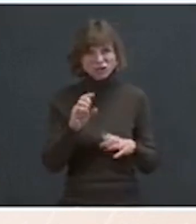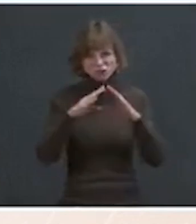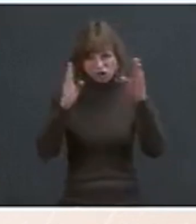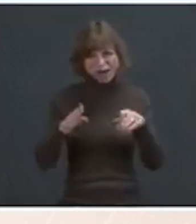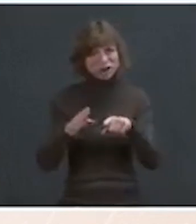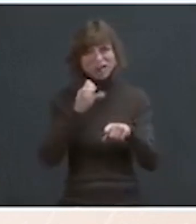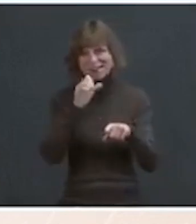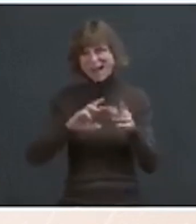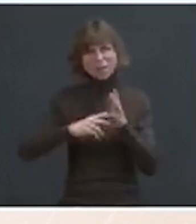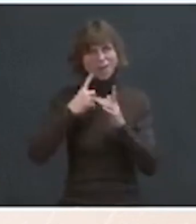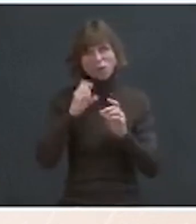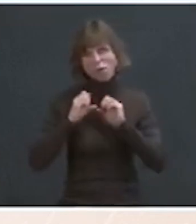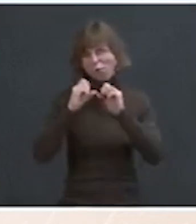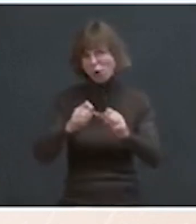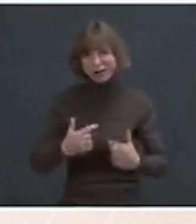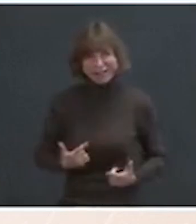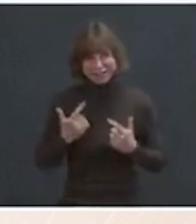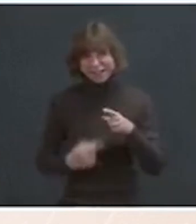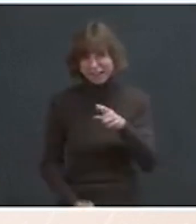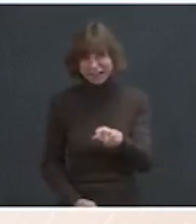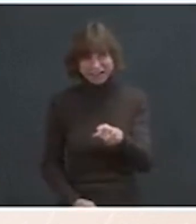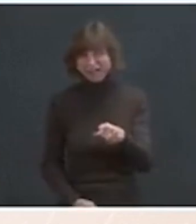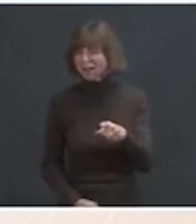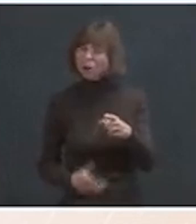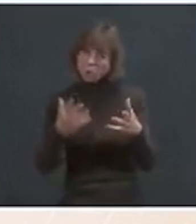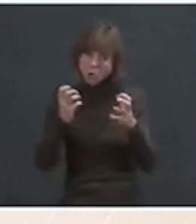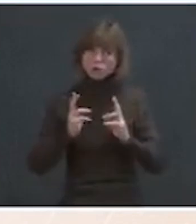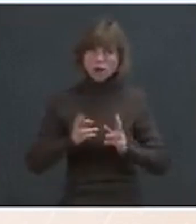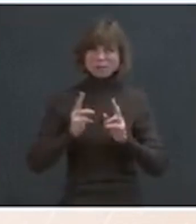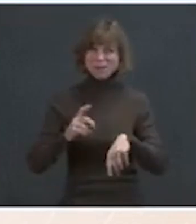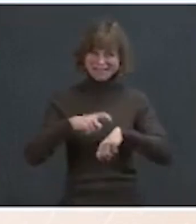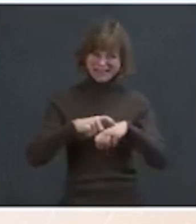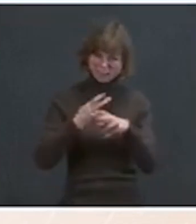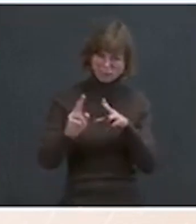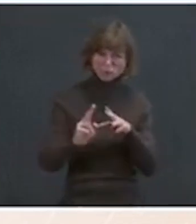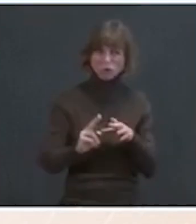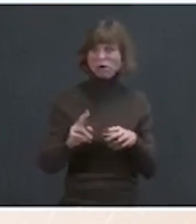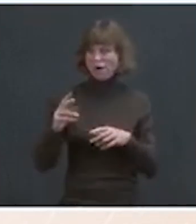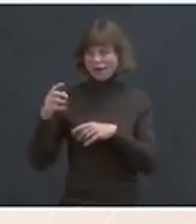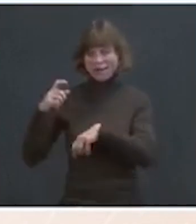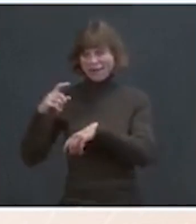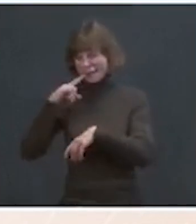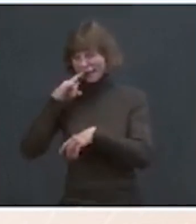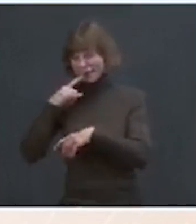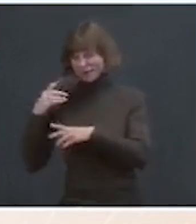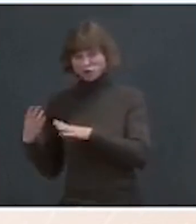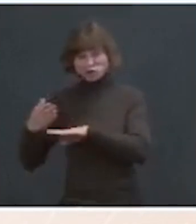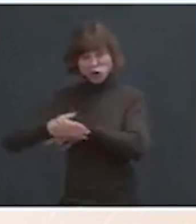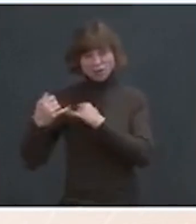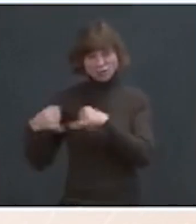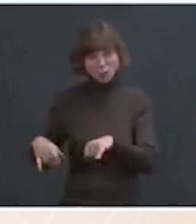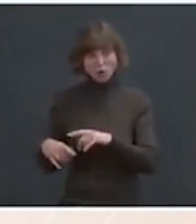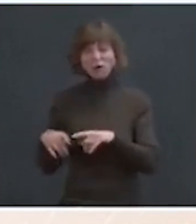permanent living, for anyone permanently living there, that we want to expedite the timeline between when kids cross the border and when they are getting to sponsor